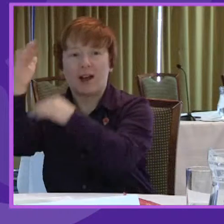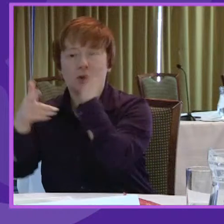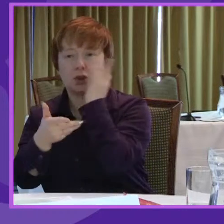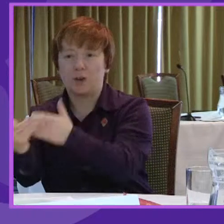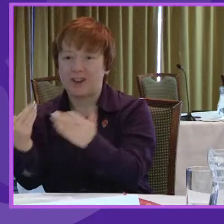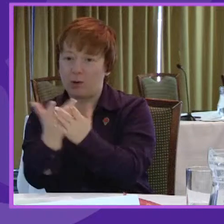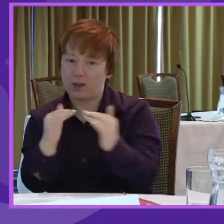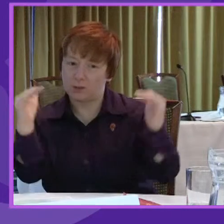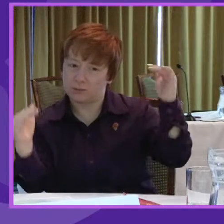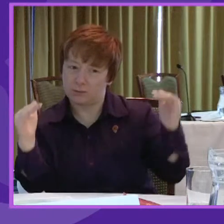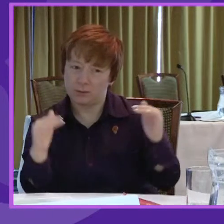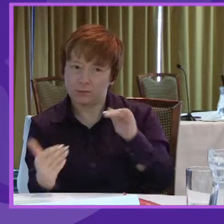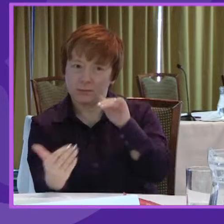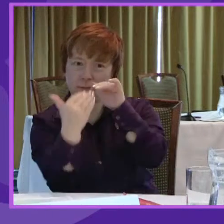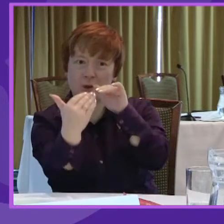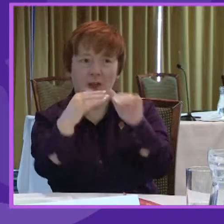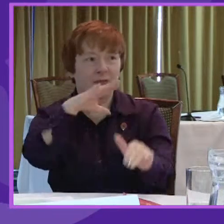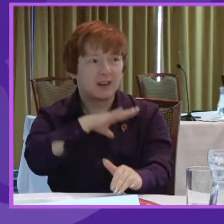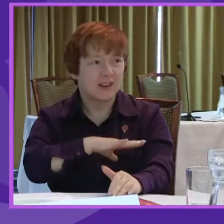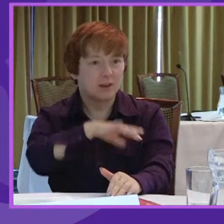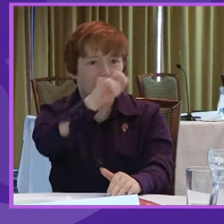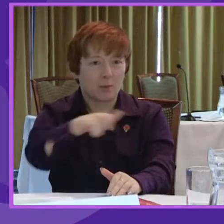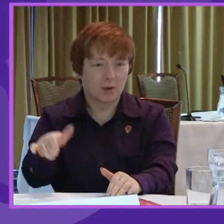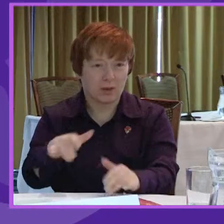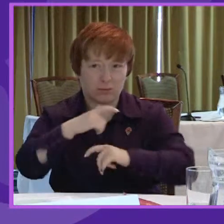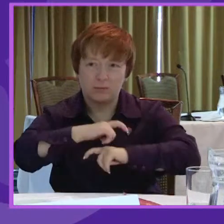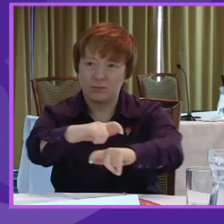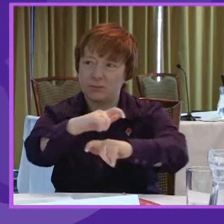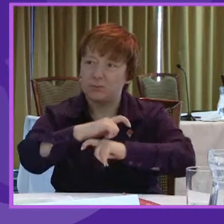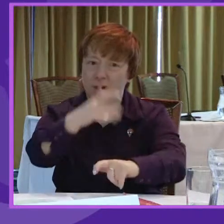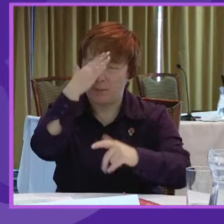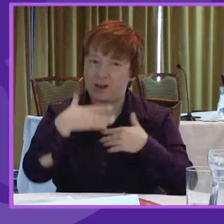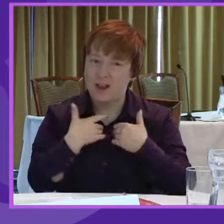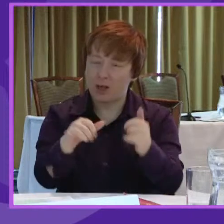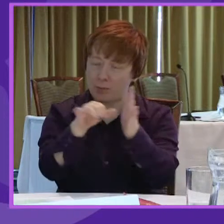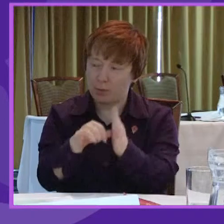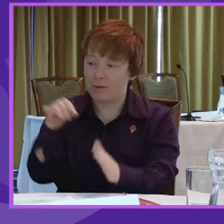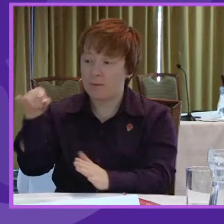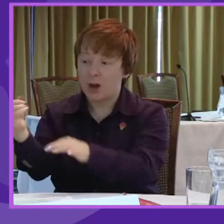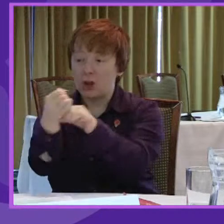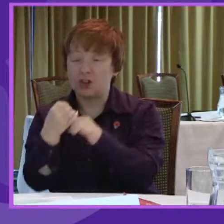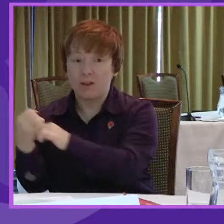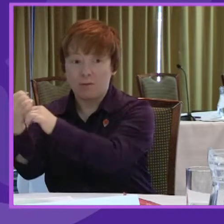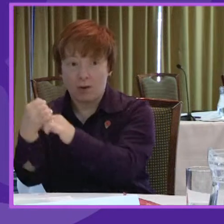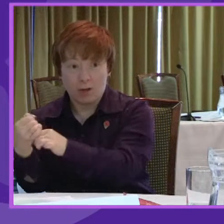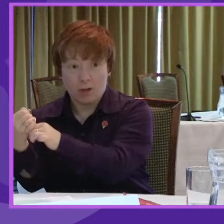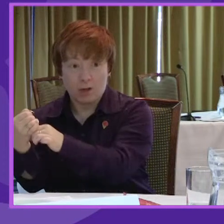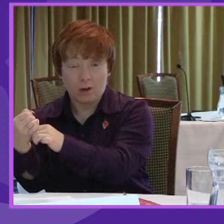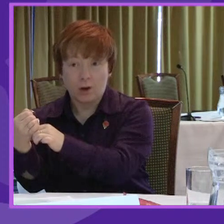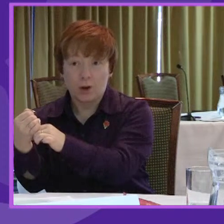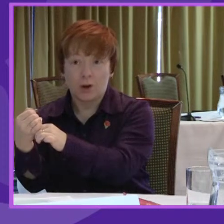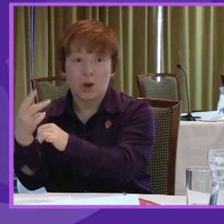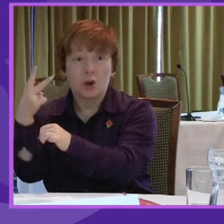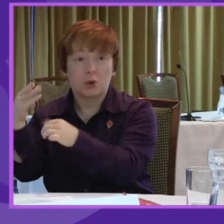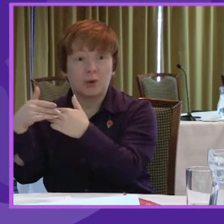needs of people with enduring mental health problems, and the older people who received services from the general adult service had twice